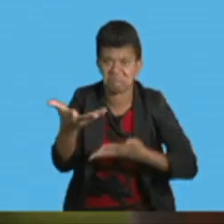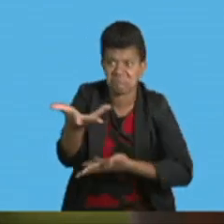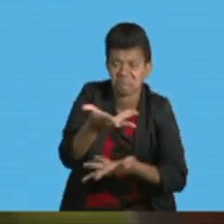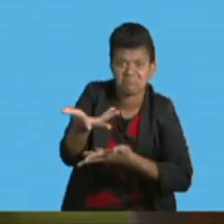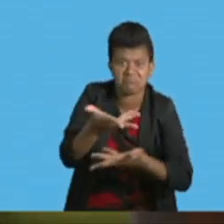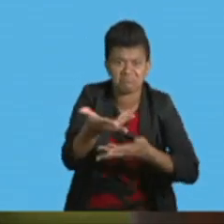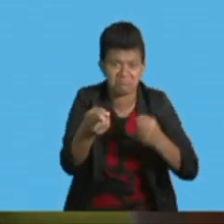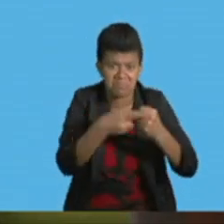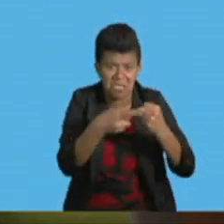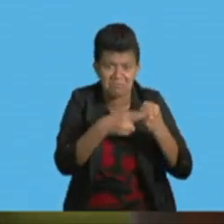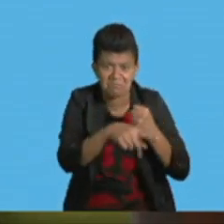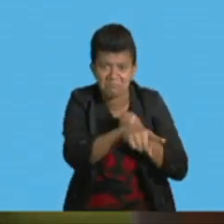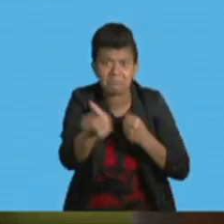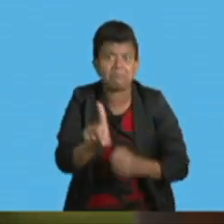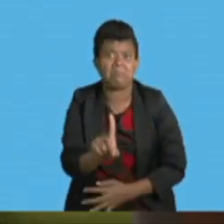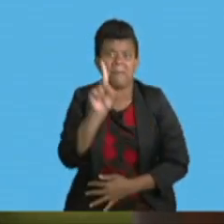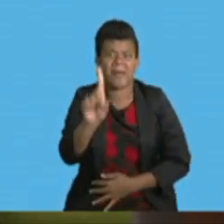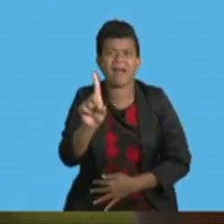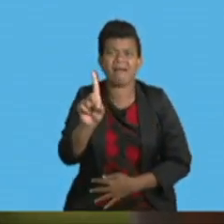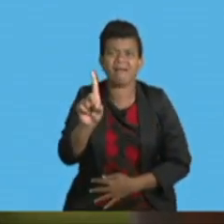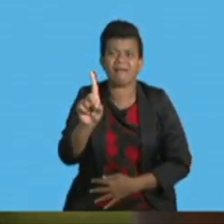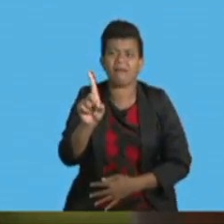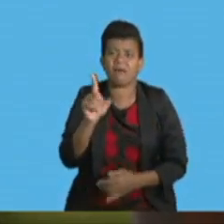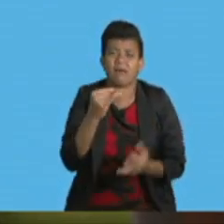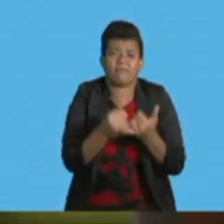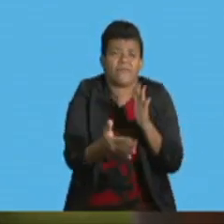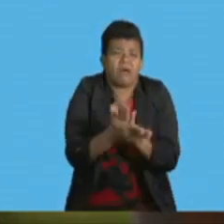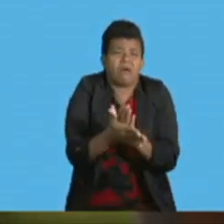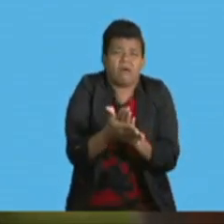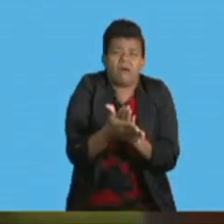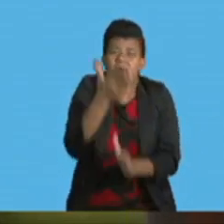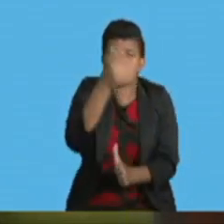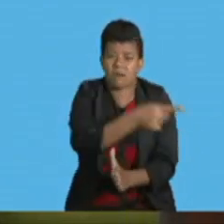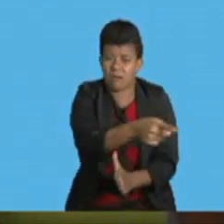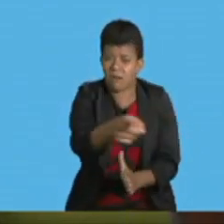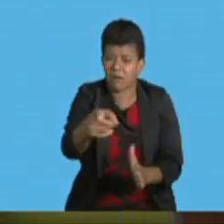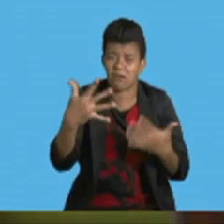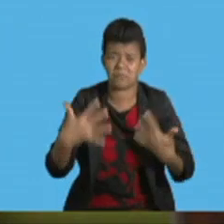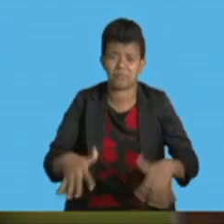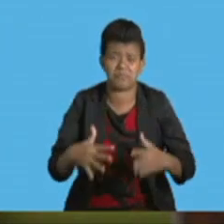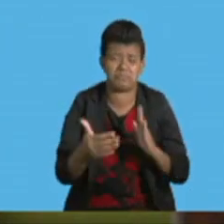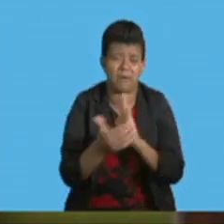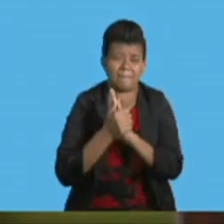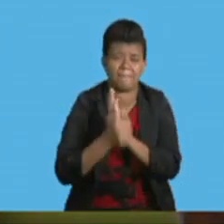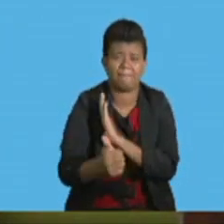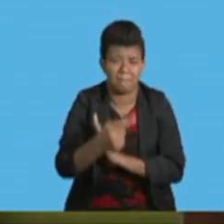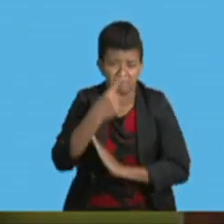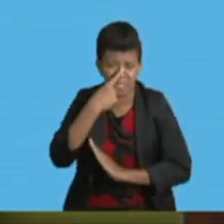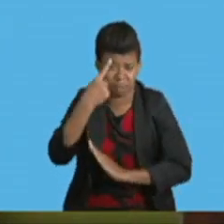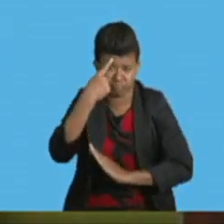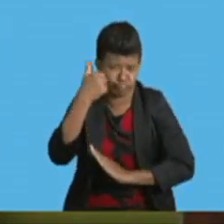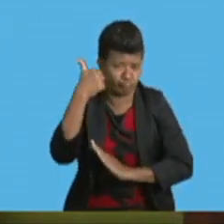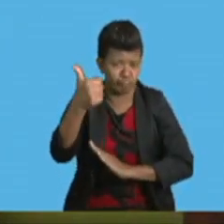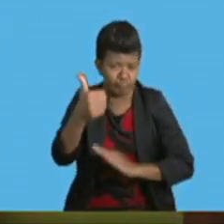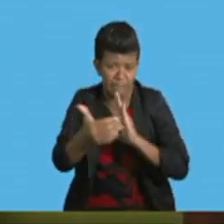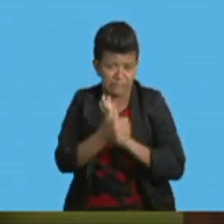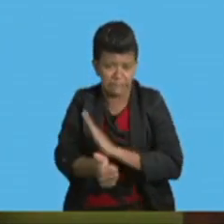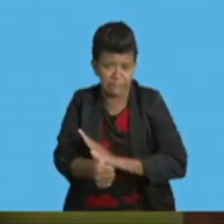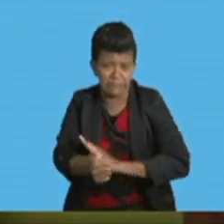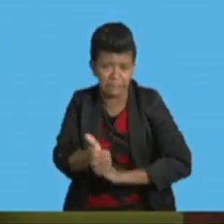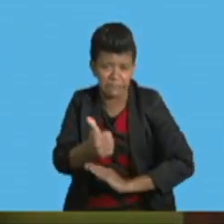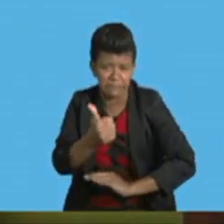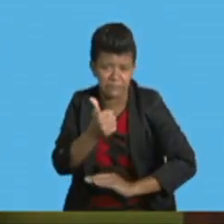However, in areas where higher levels of specialized expertise is required, and if this is not available